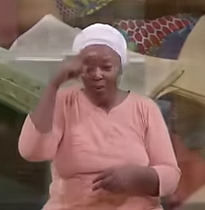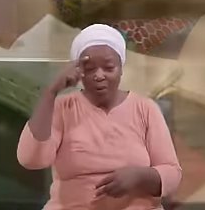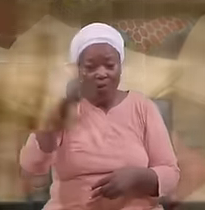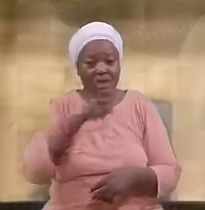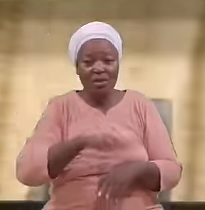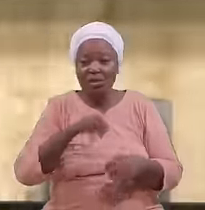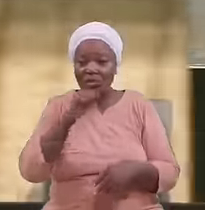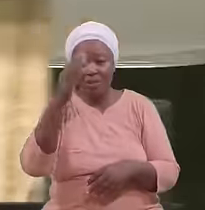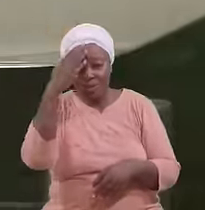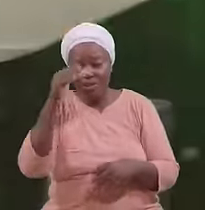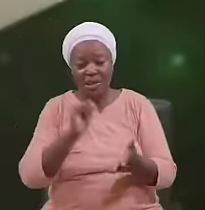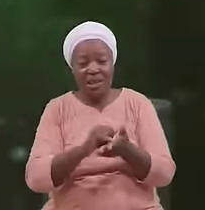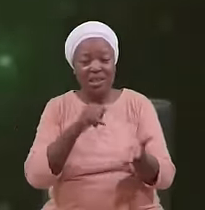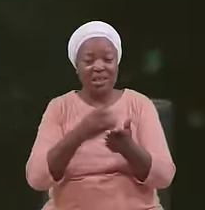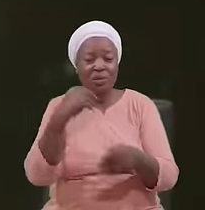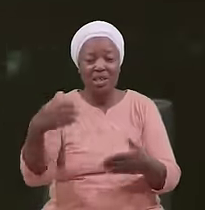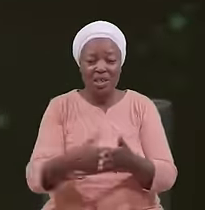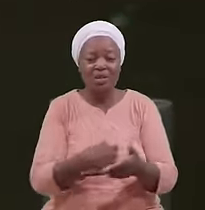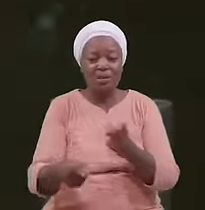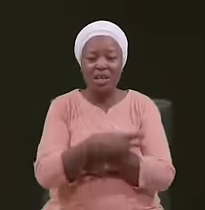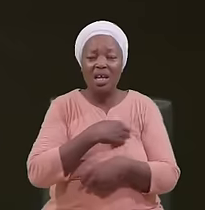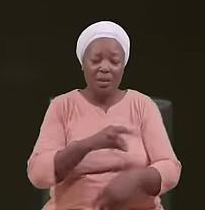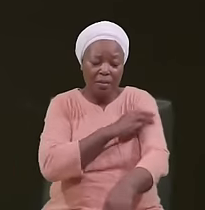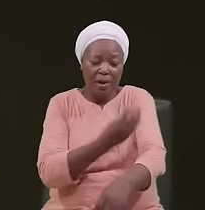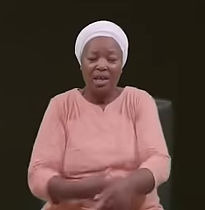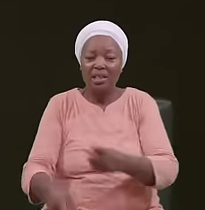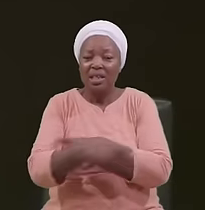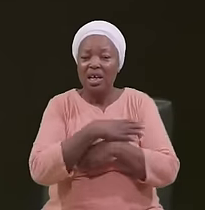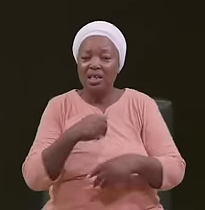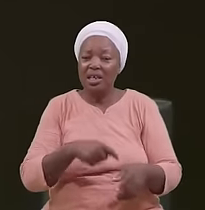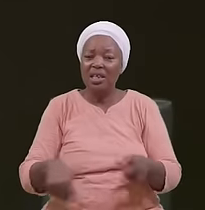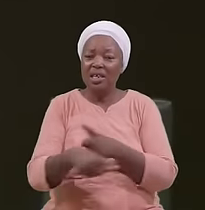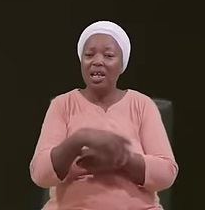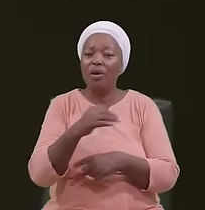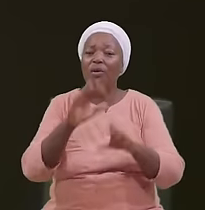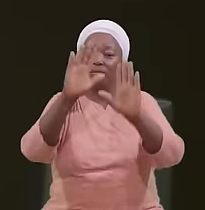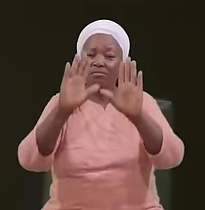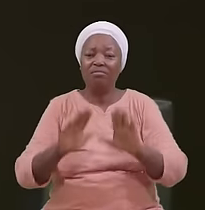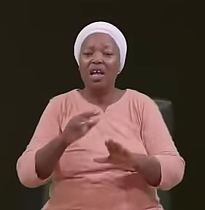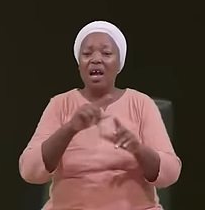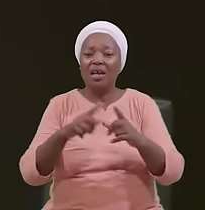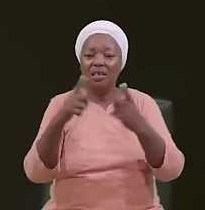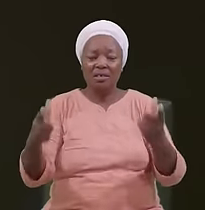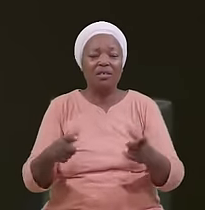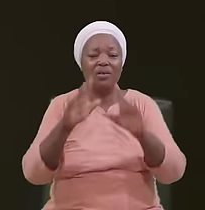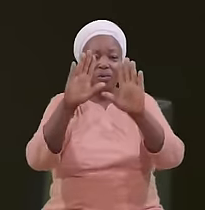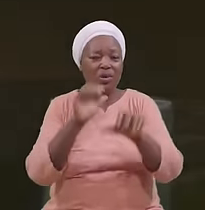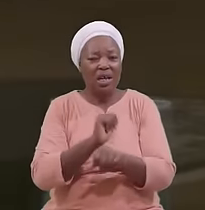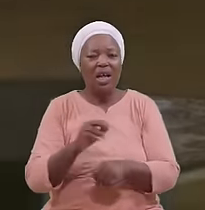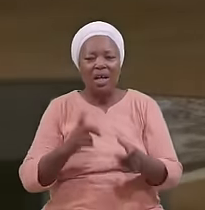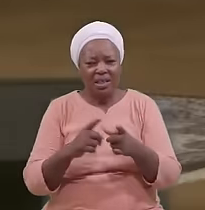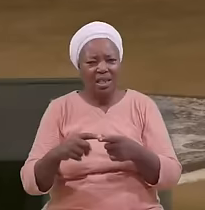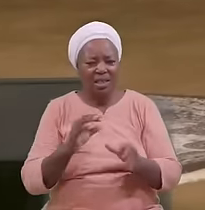it was a new day, a mighty day. It was a day of supernatural wonder. He said, even if God